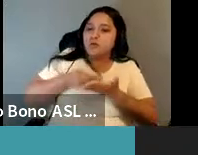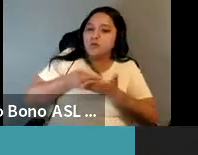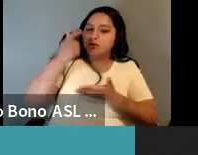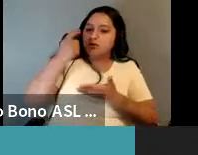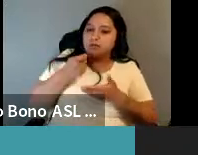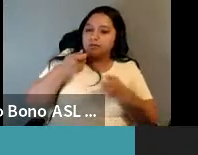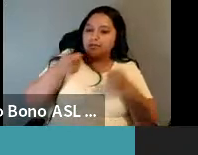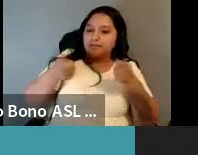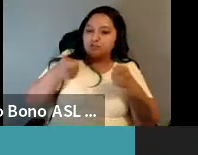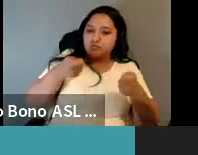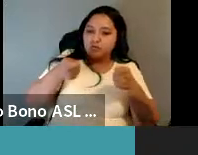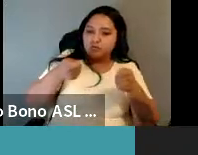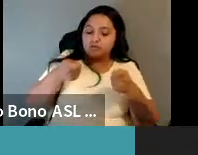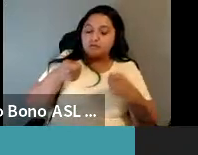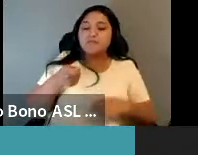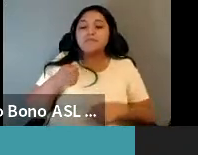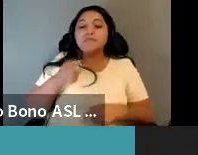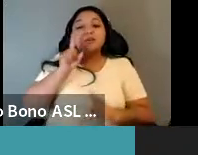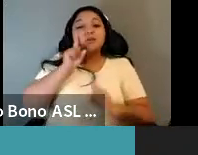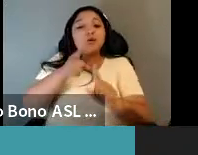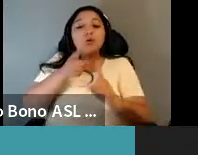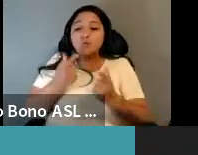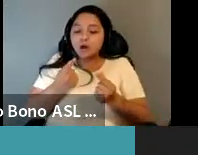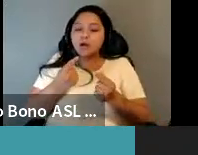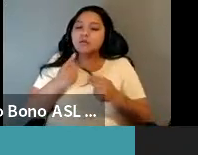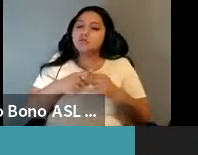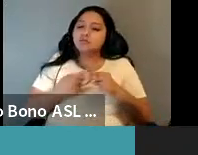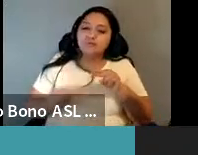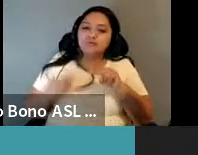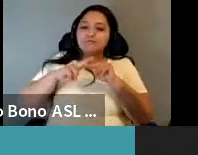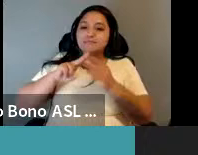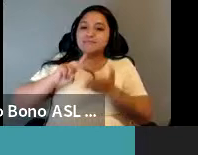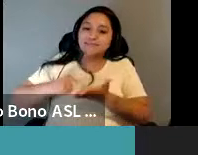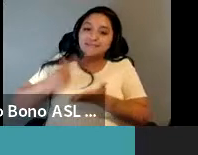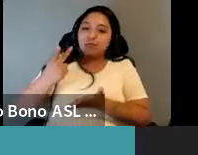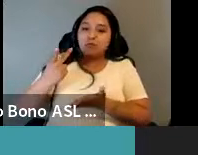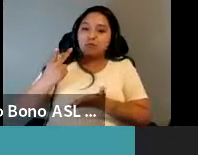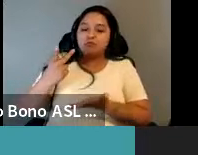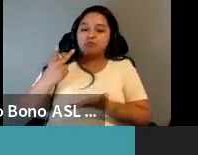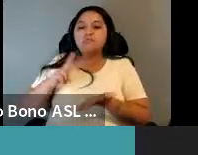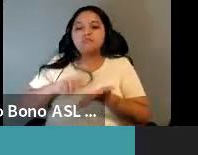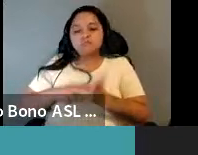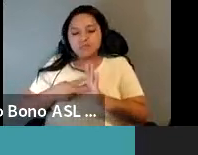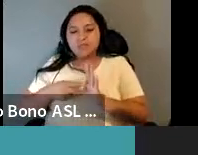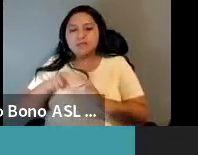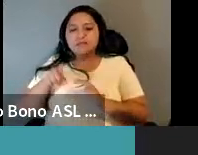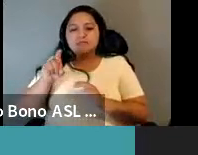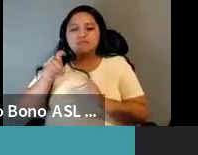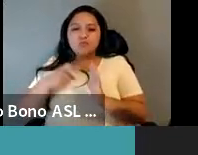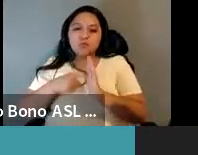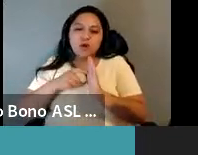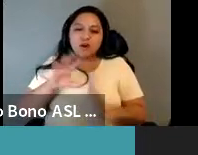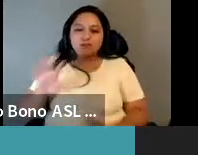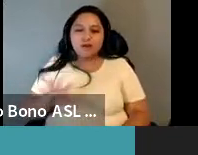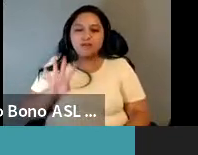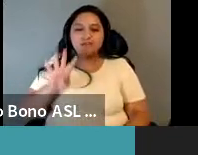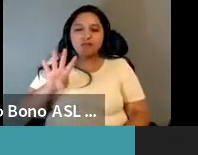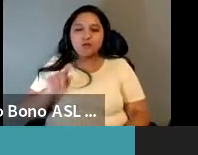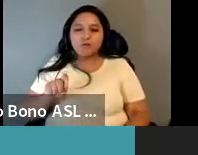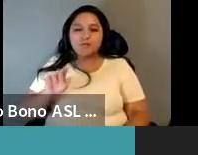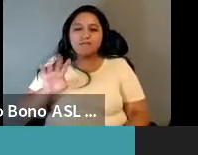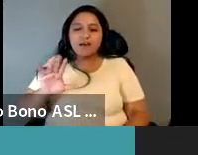ultimate goal is to double the grant, which would require an additional $4.5 million in